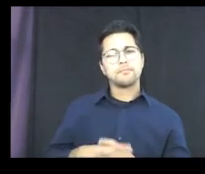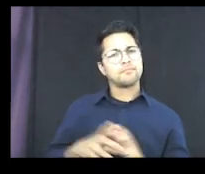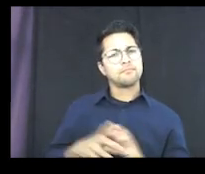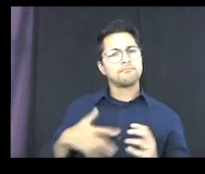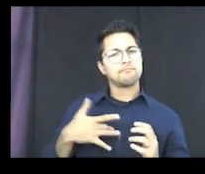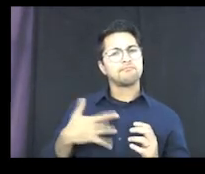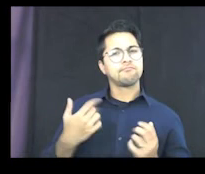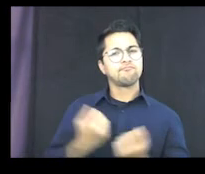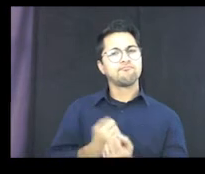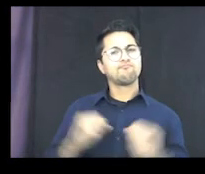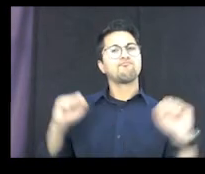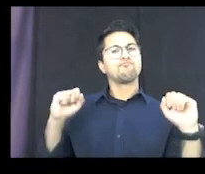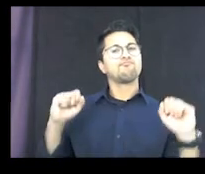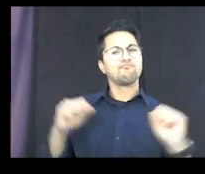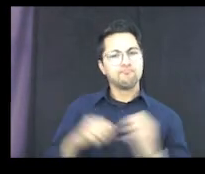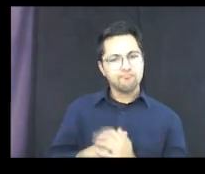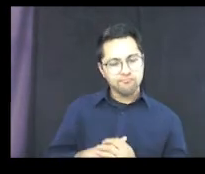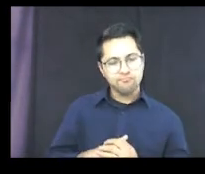liberating